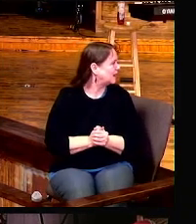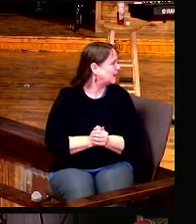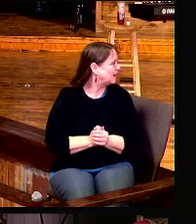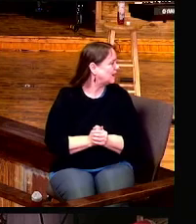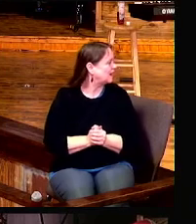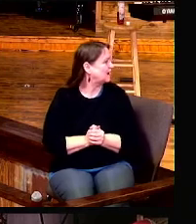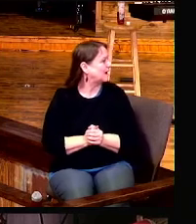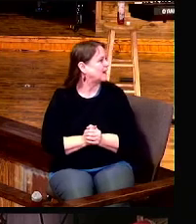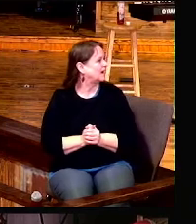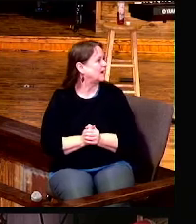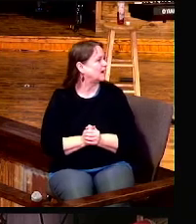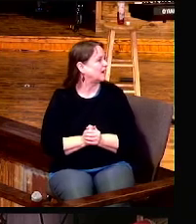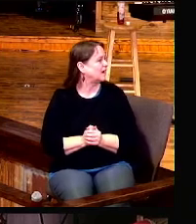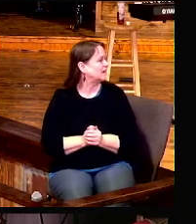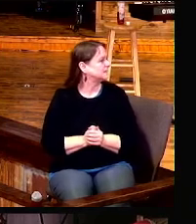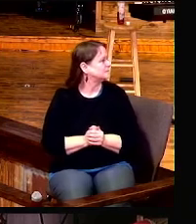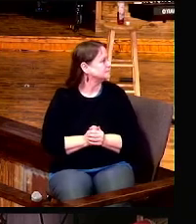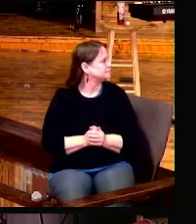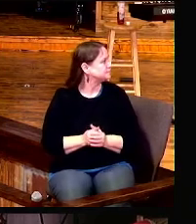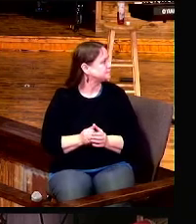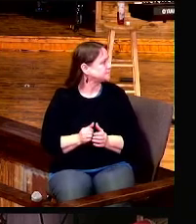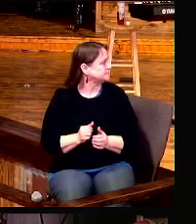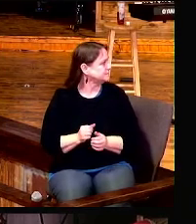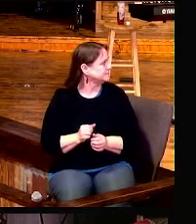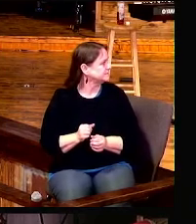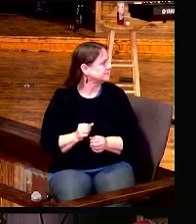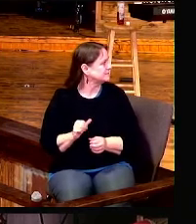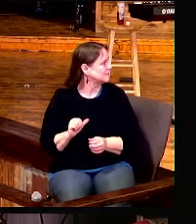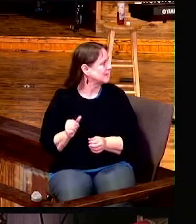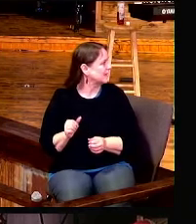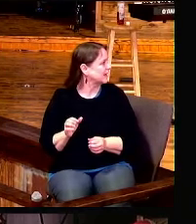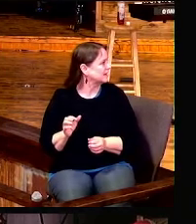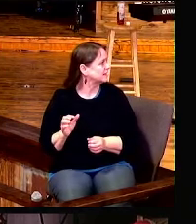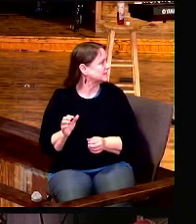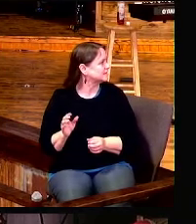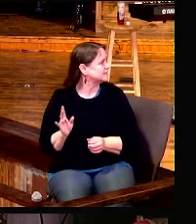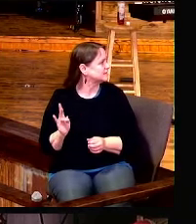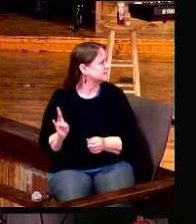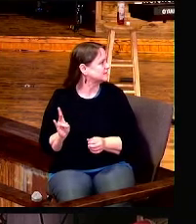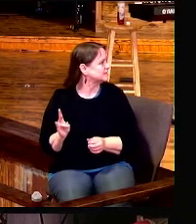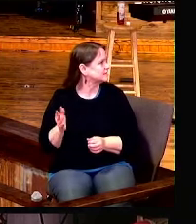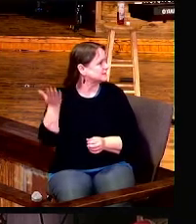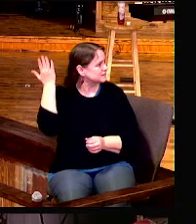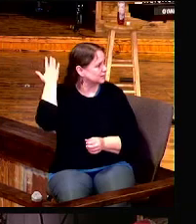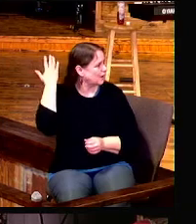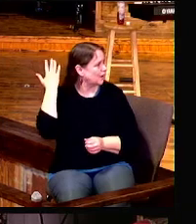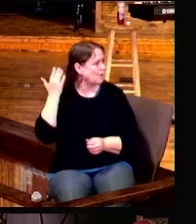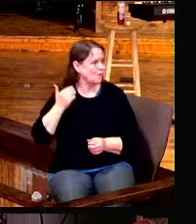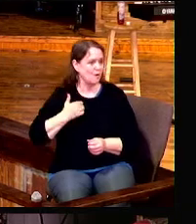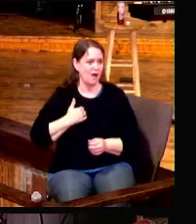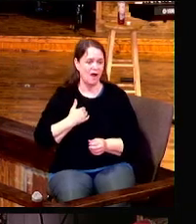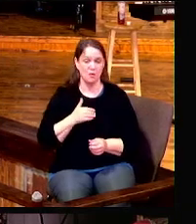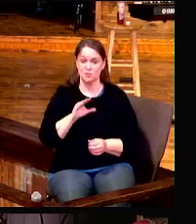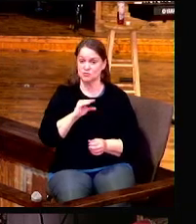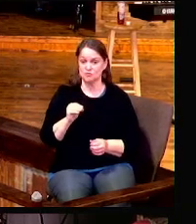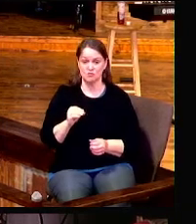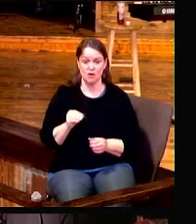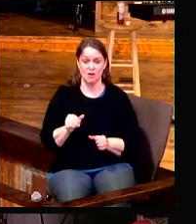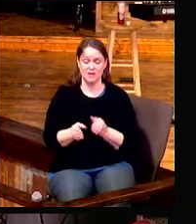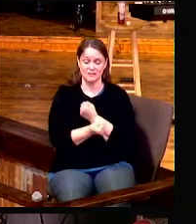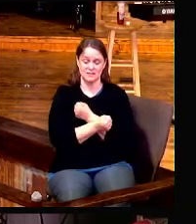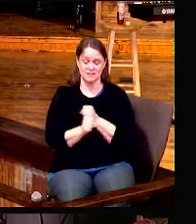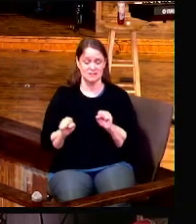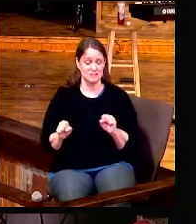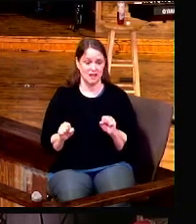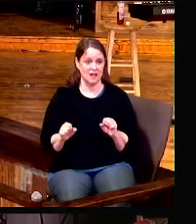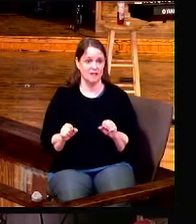So 18 years ago, I wasn't even saved. And I've been full-time at this church for like 7 years.